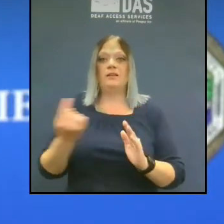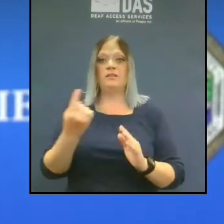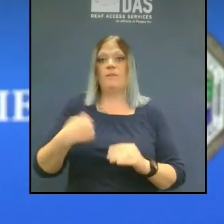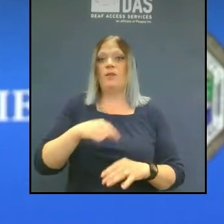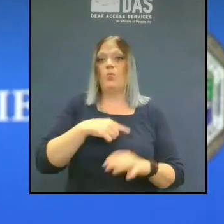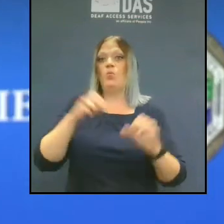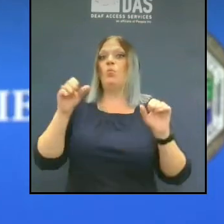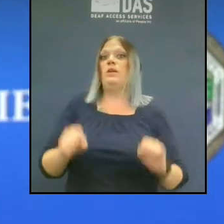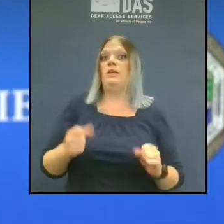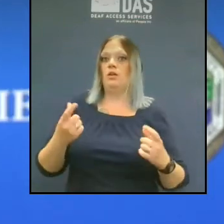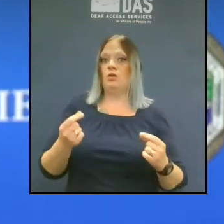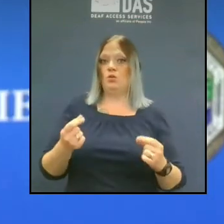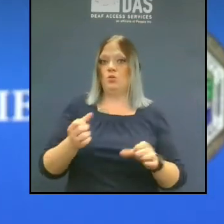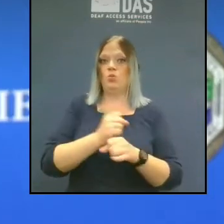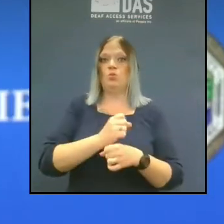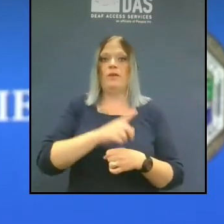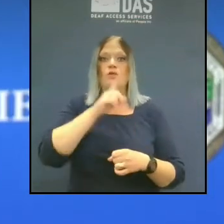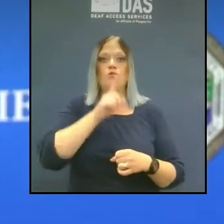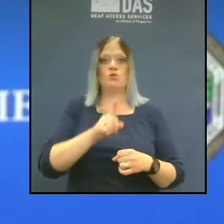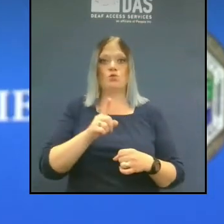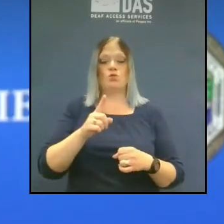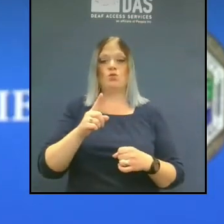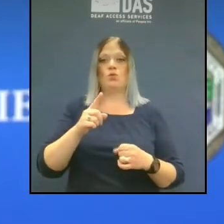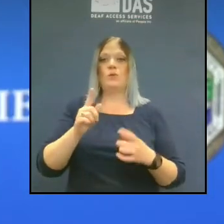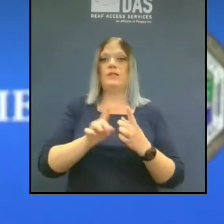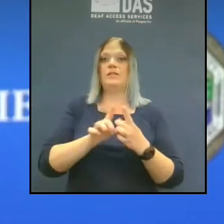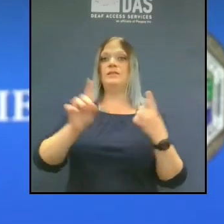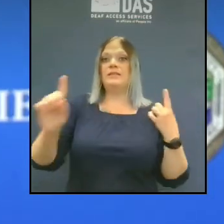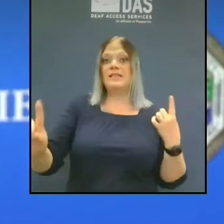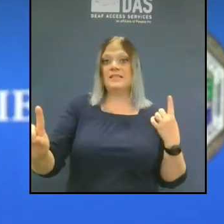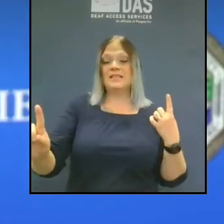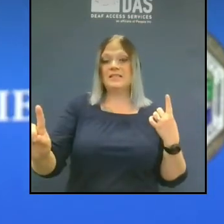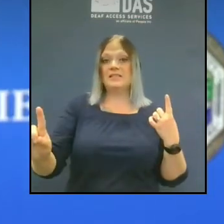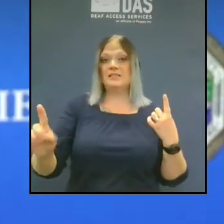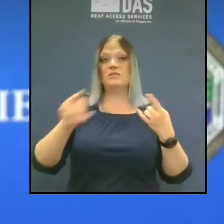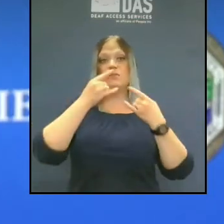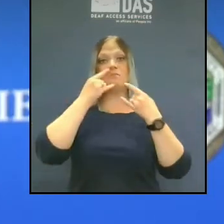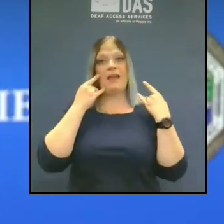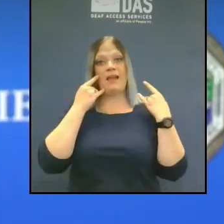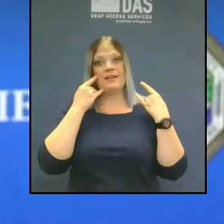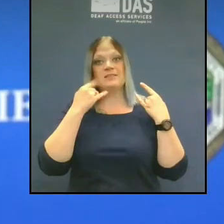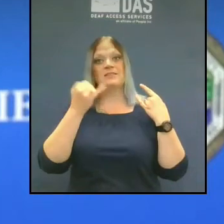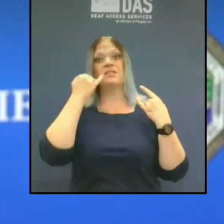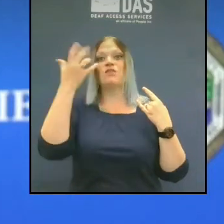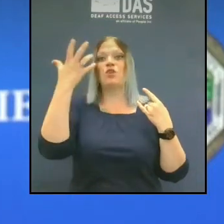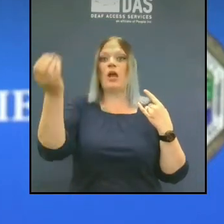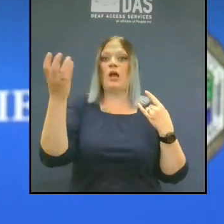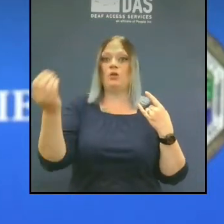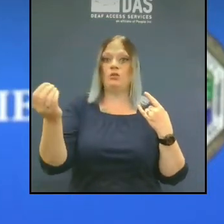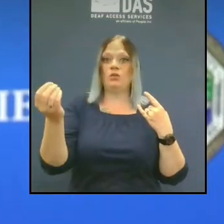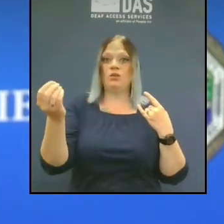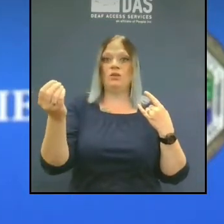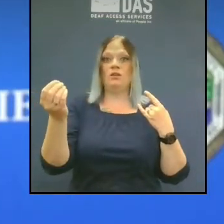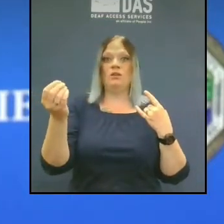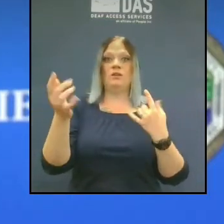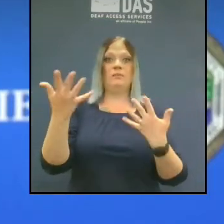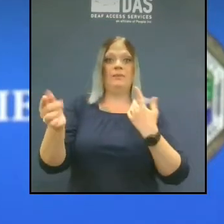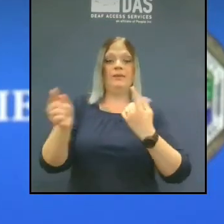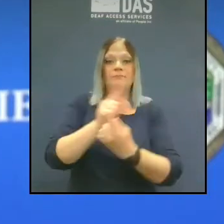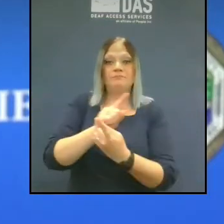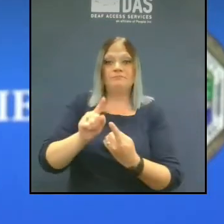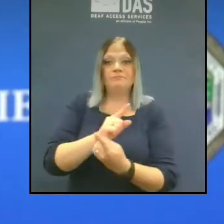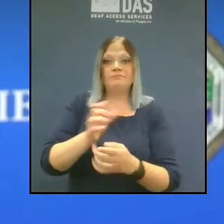all do. We can all make sure that we social distance, wear masks when we go out in public and could encounter other